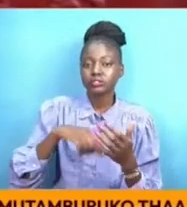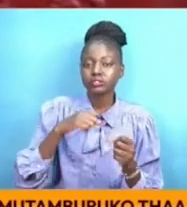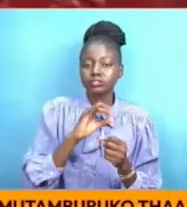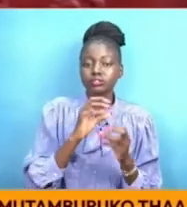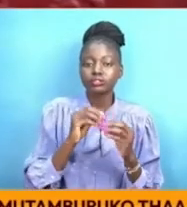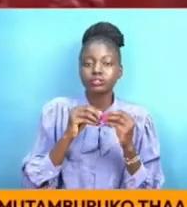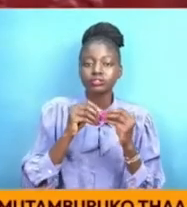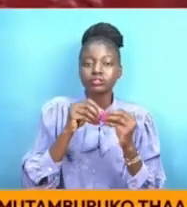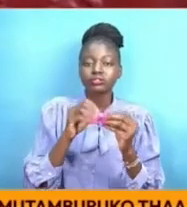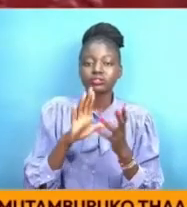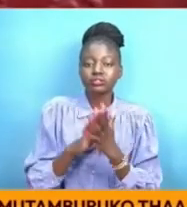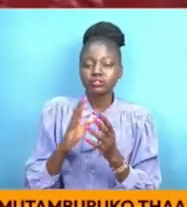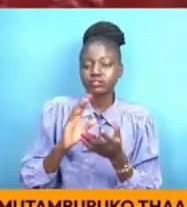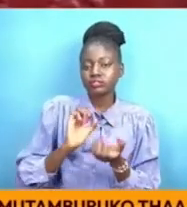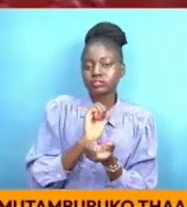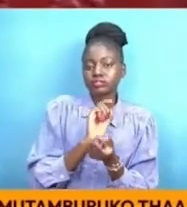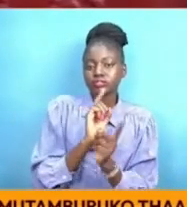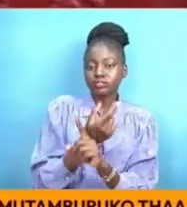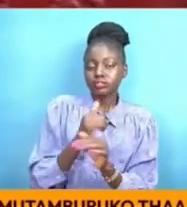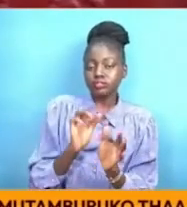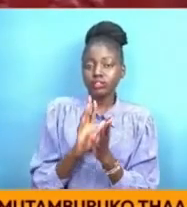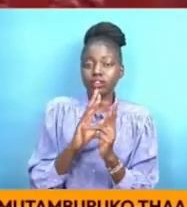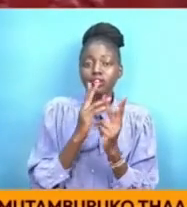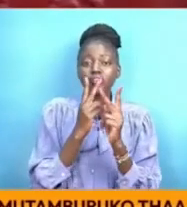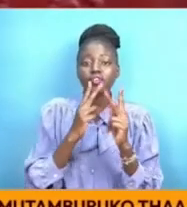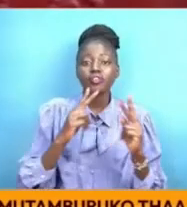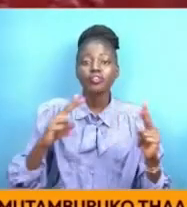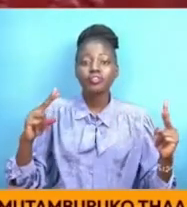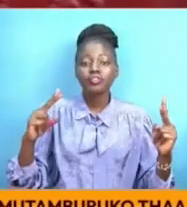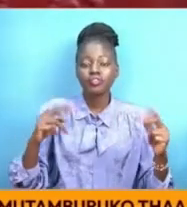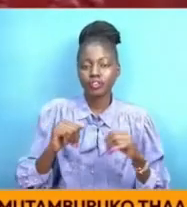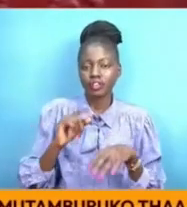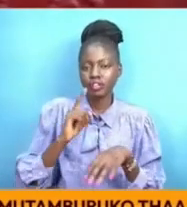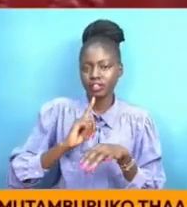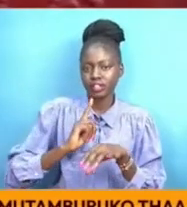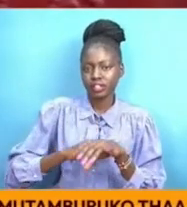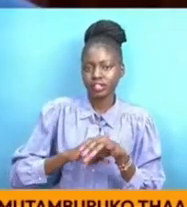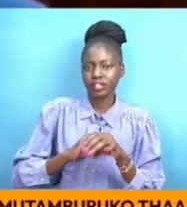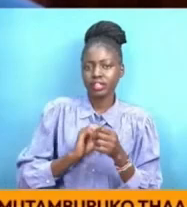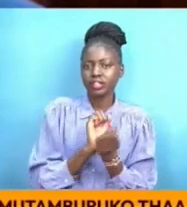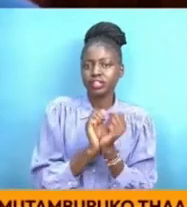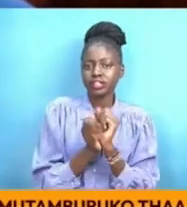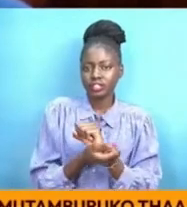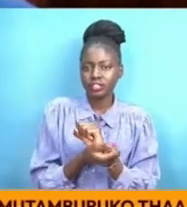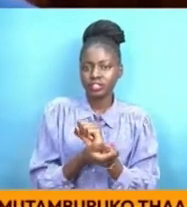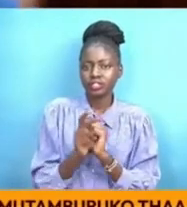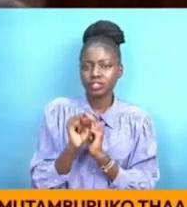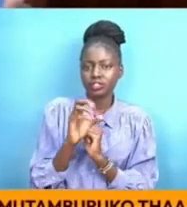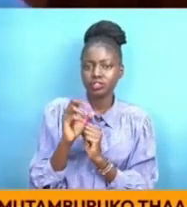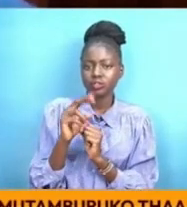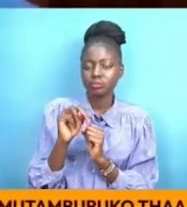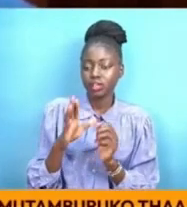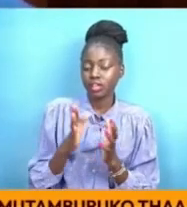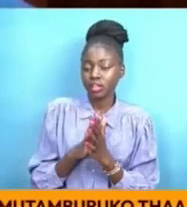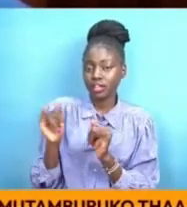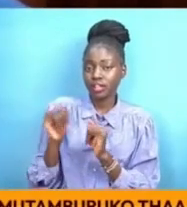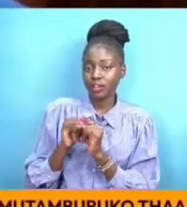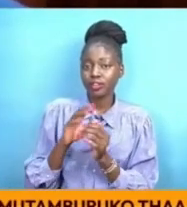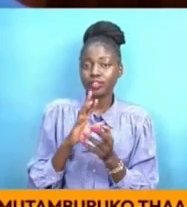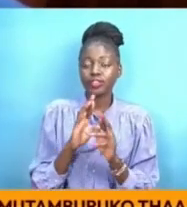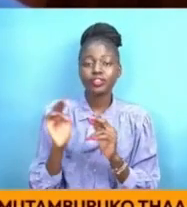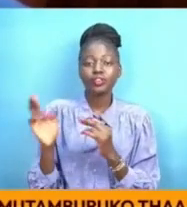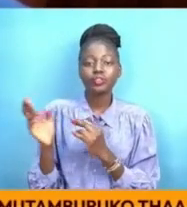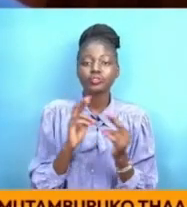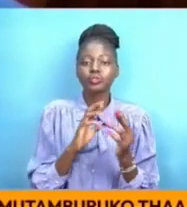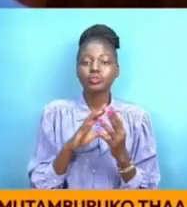do differently? Because we are in very extraordinary times, Mr. Nominee. That resources are becoming more and more